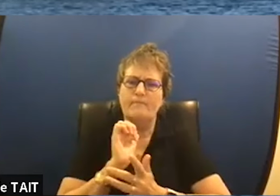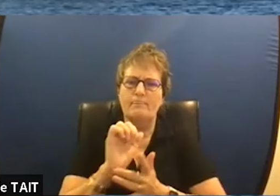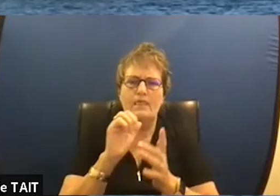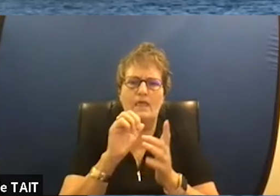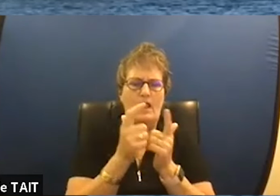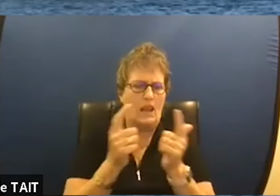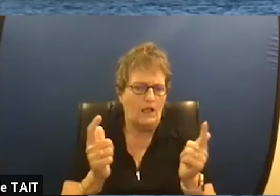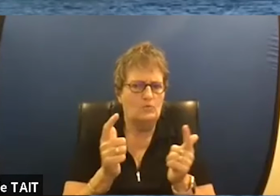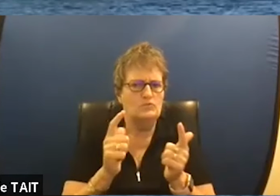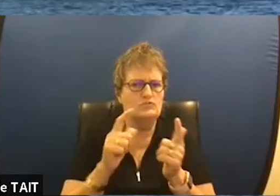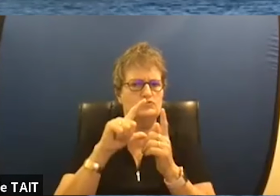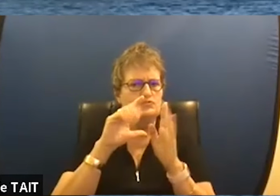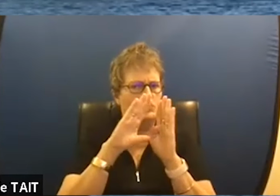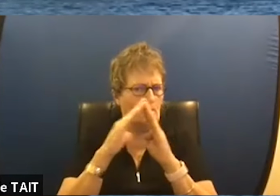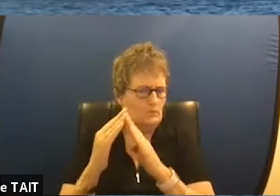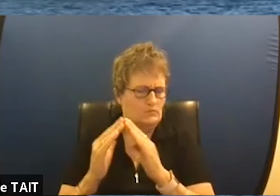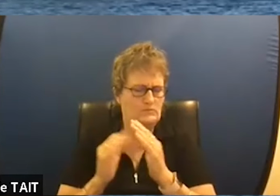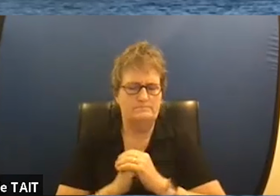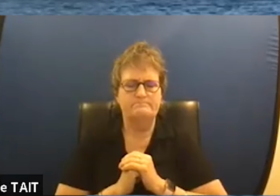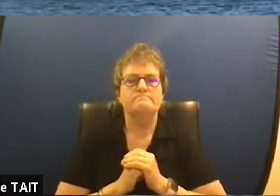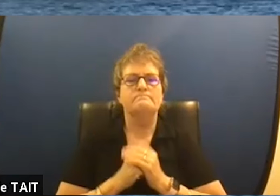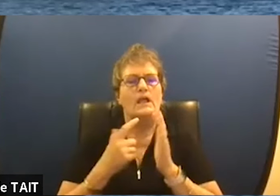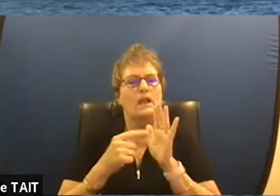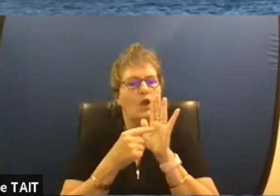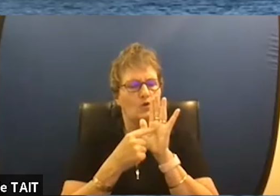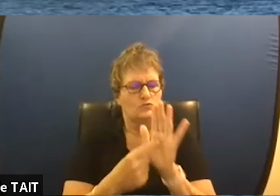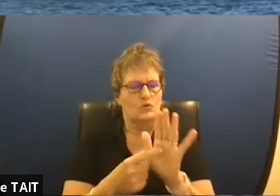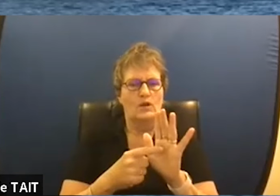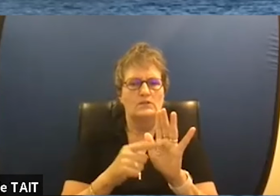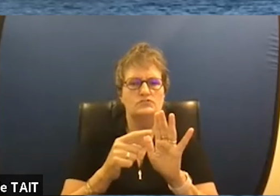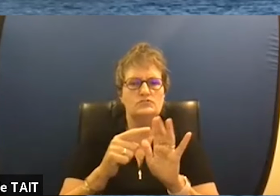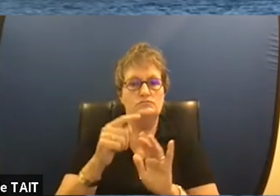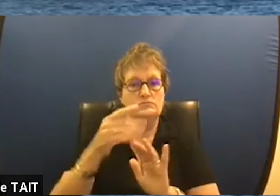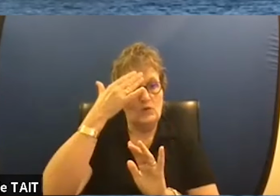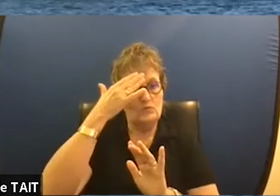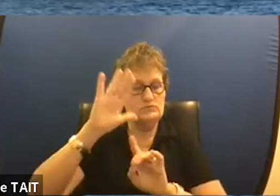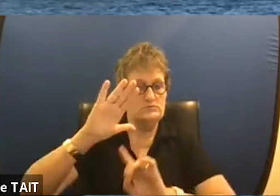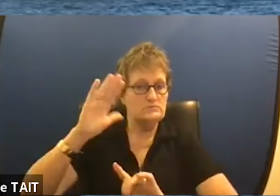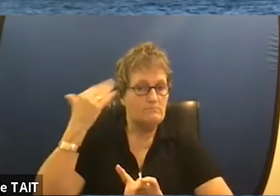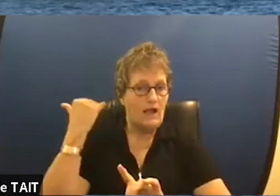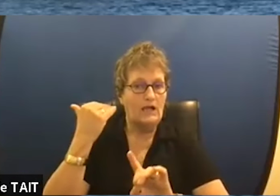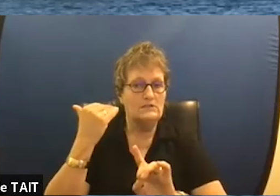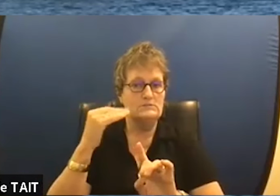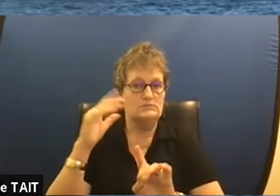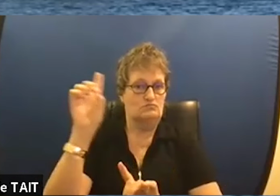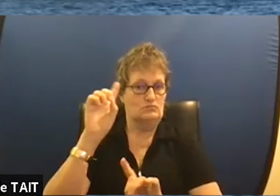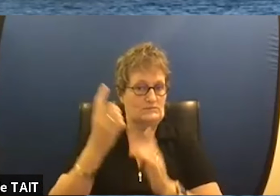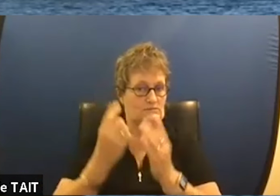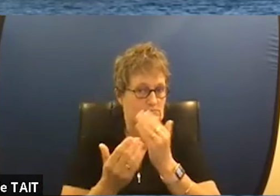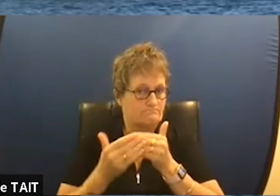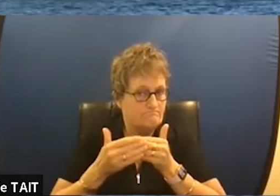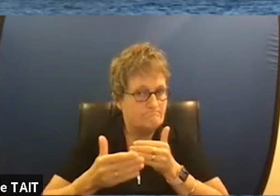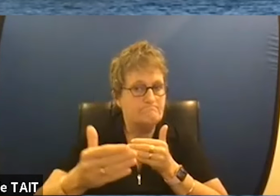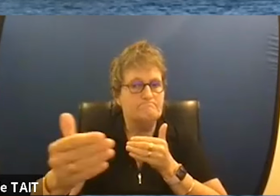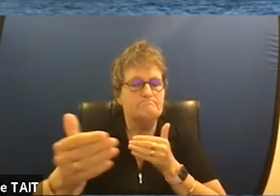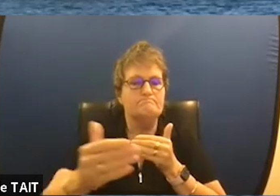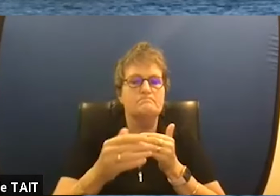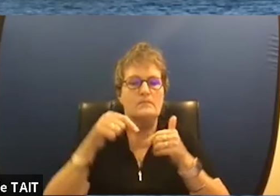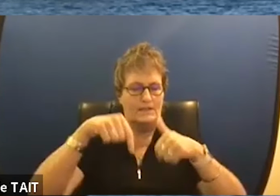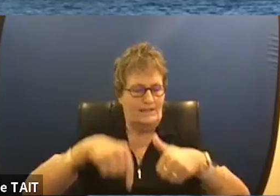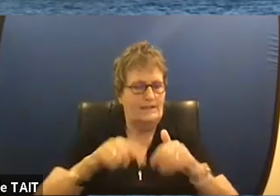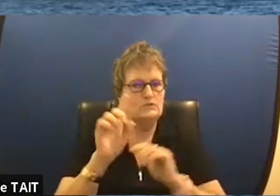my respects to elders past, present, and emerging, and extend that respect to other Aboriginal and Torres Strait Islanders who may be present here